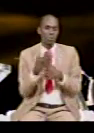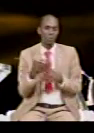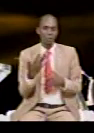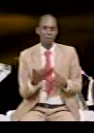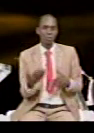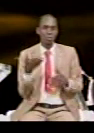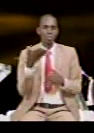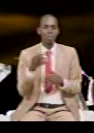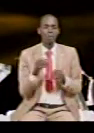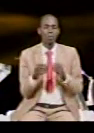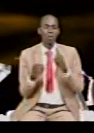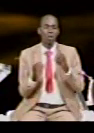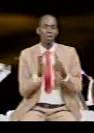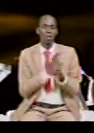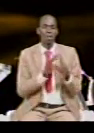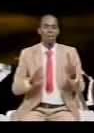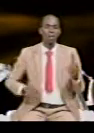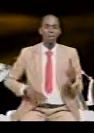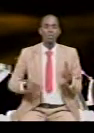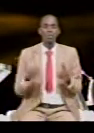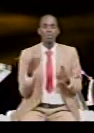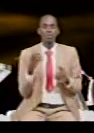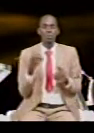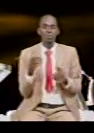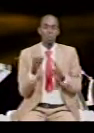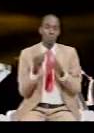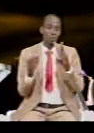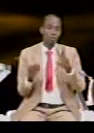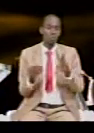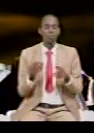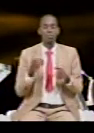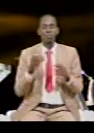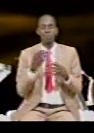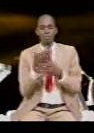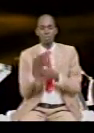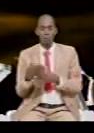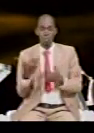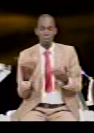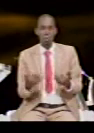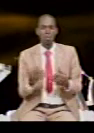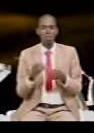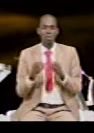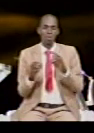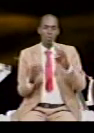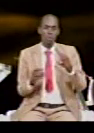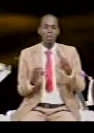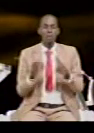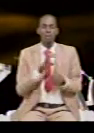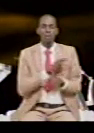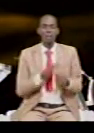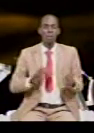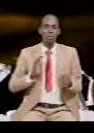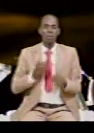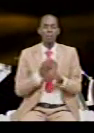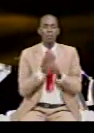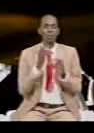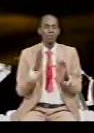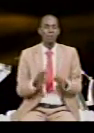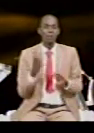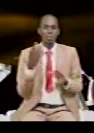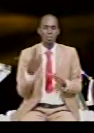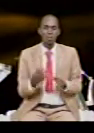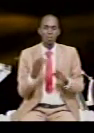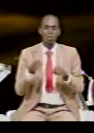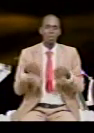Christ, our Savior, the source of victory. In Matthew's Gospel, chapter 1, verse 21.